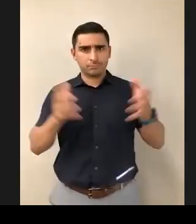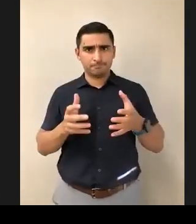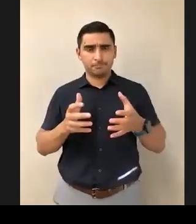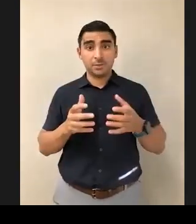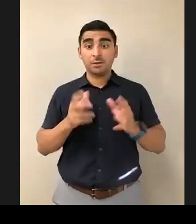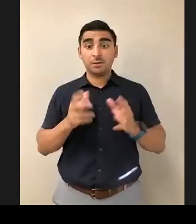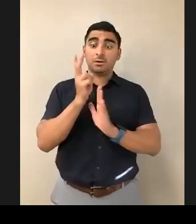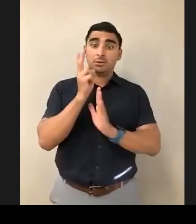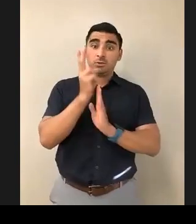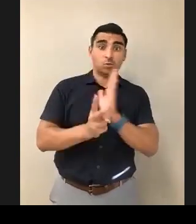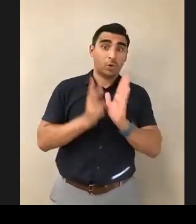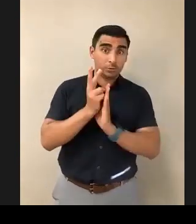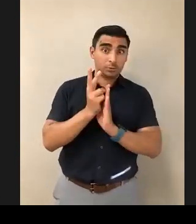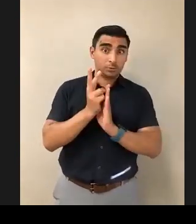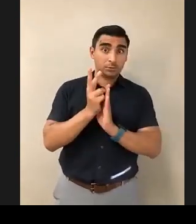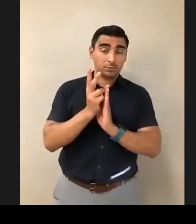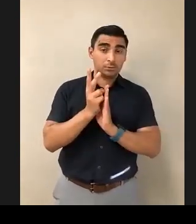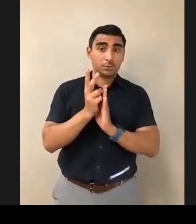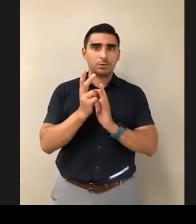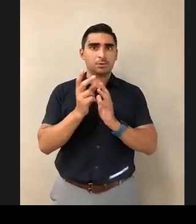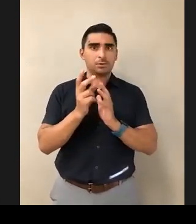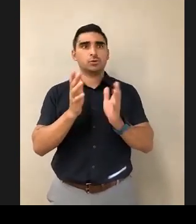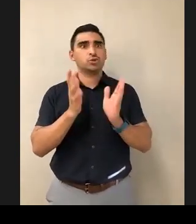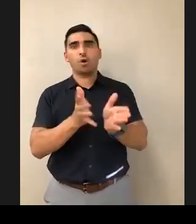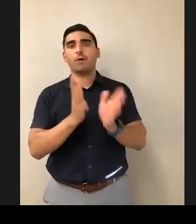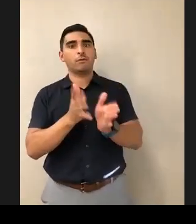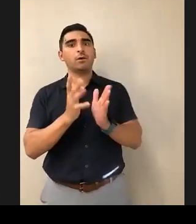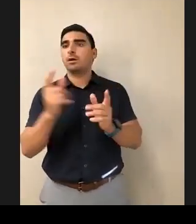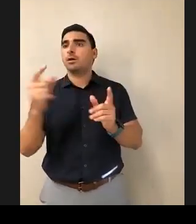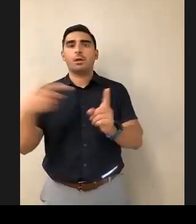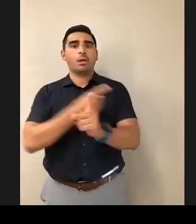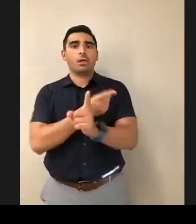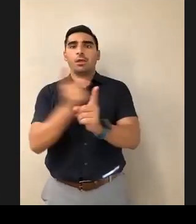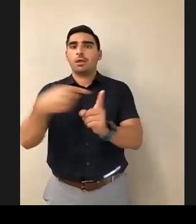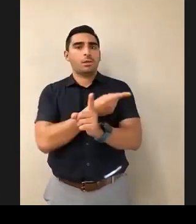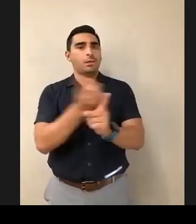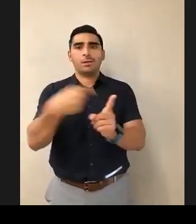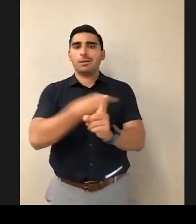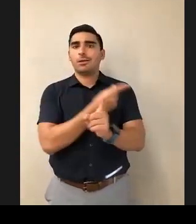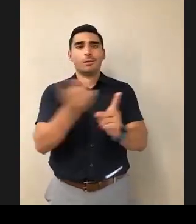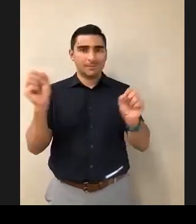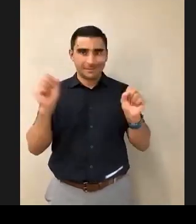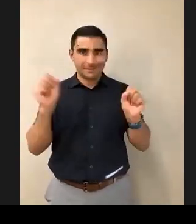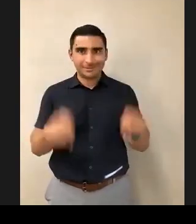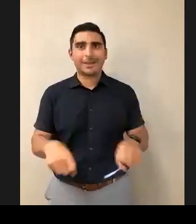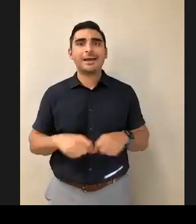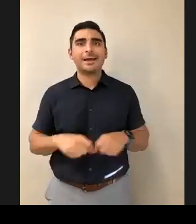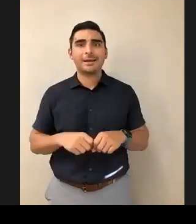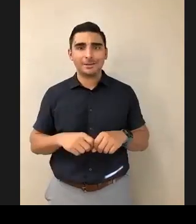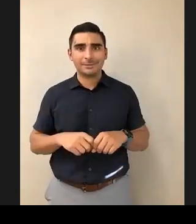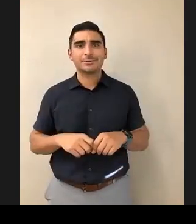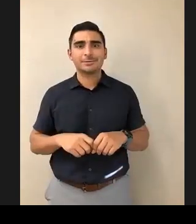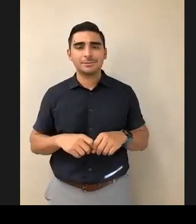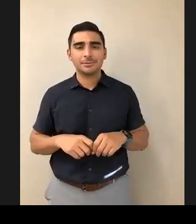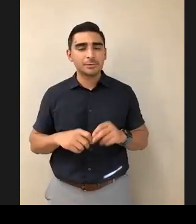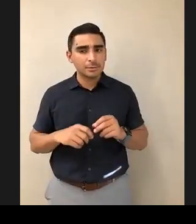almost anywhere it needs to. And I know the question asked, you know, that we hear often